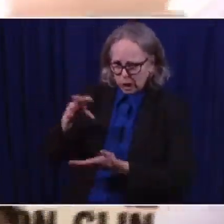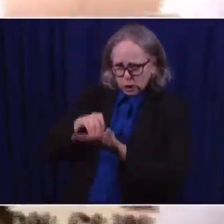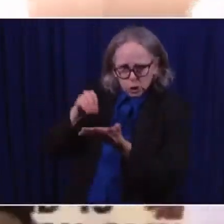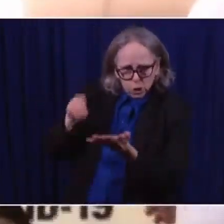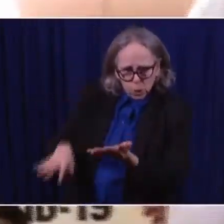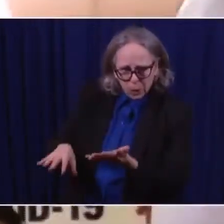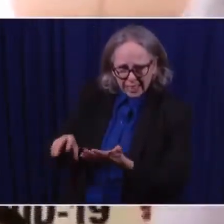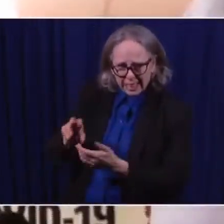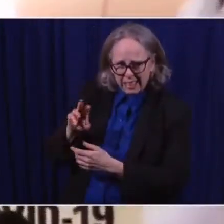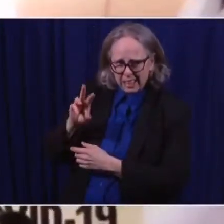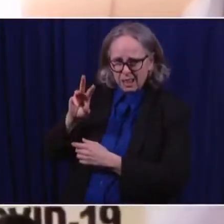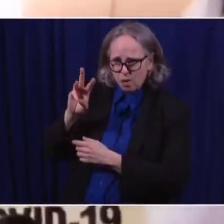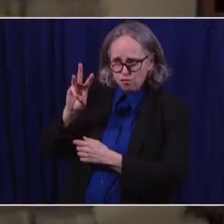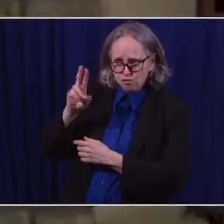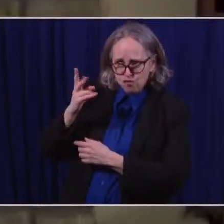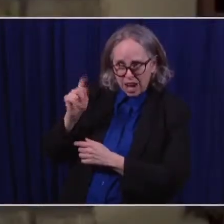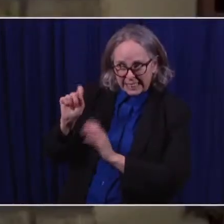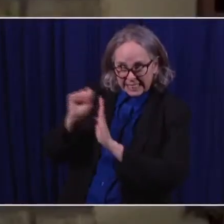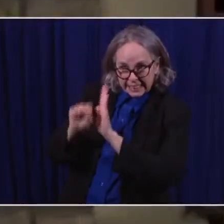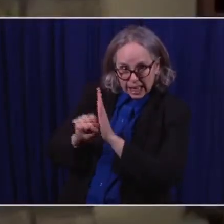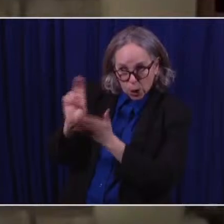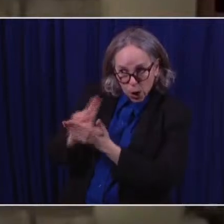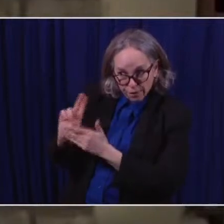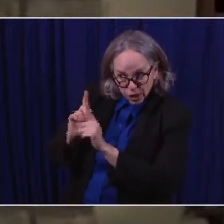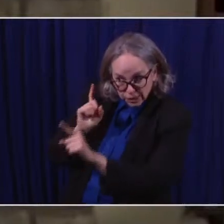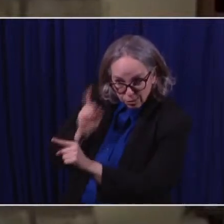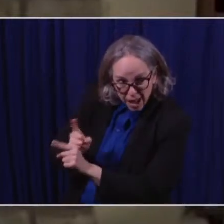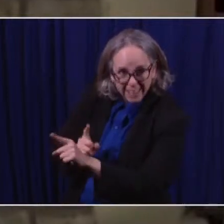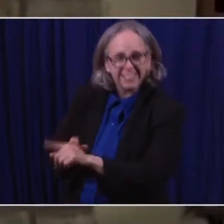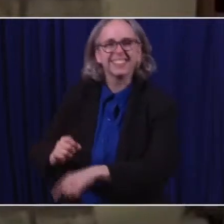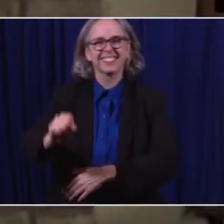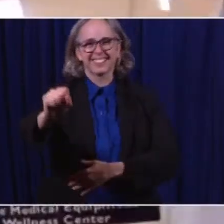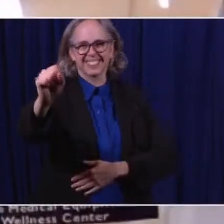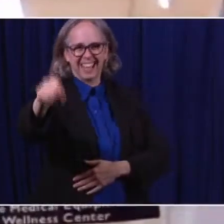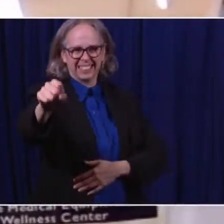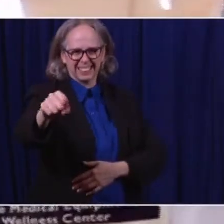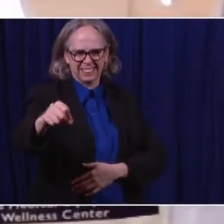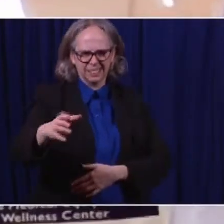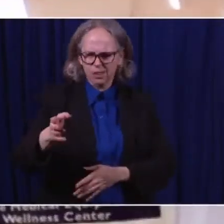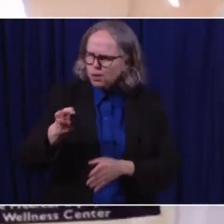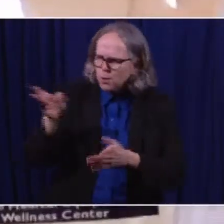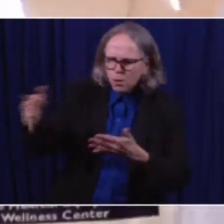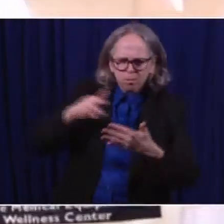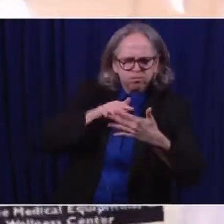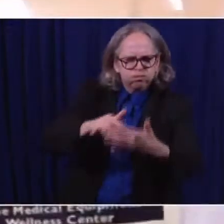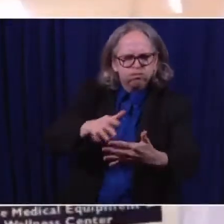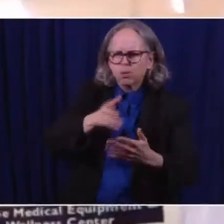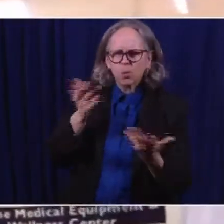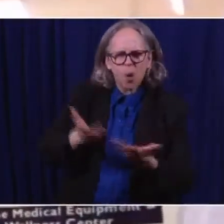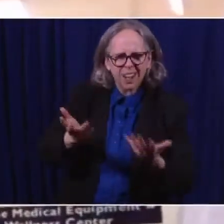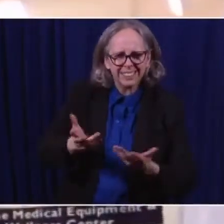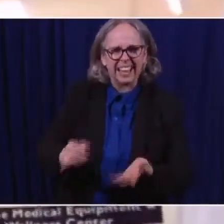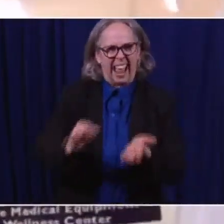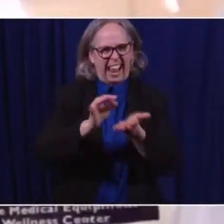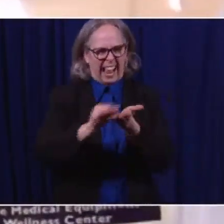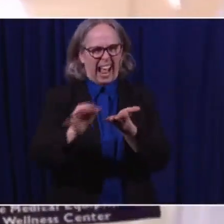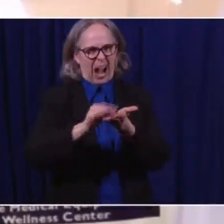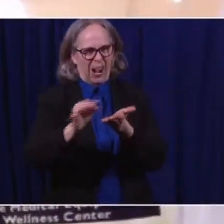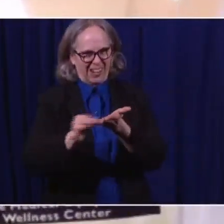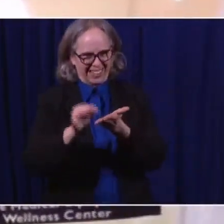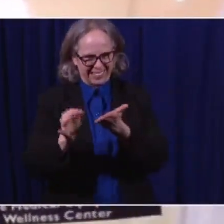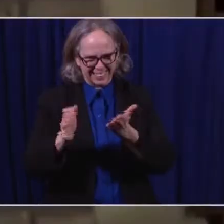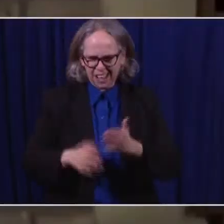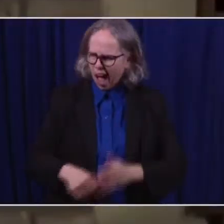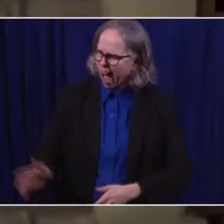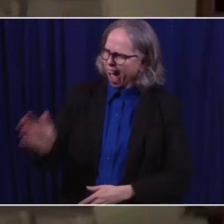that is correct. And what's your major? What area are you studying? I am majoring accountancy. Very good.